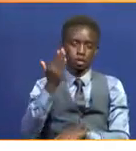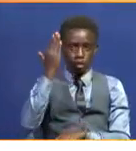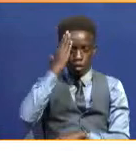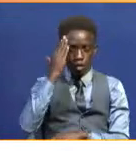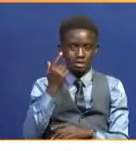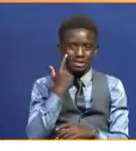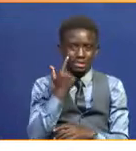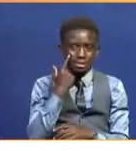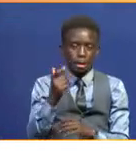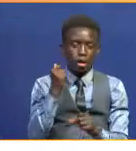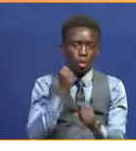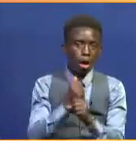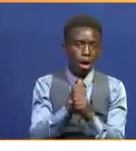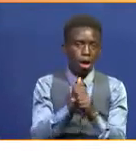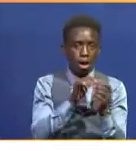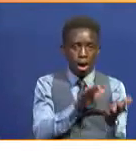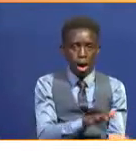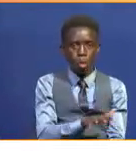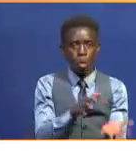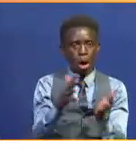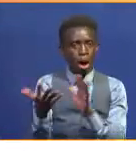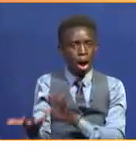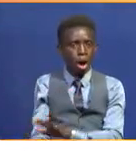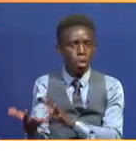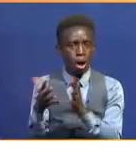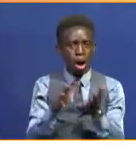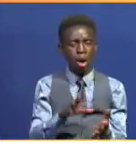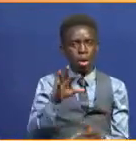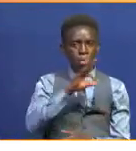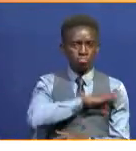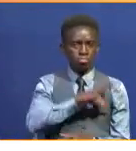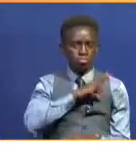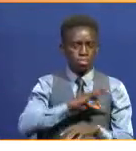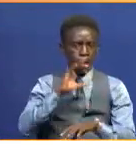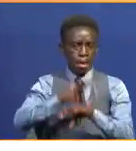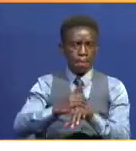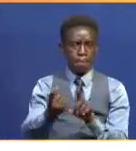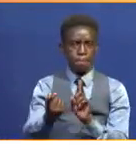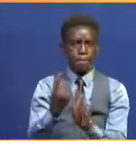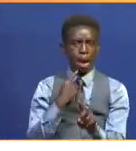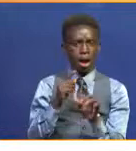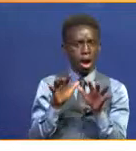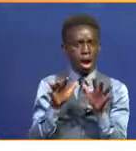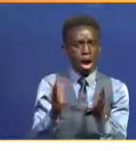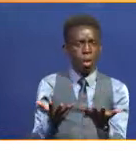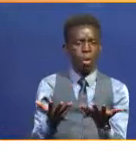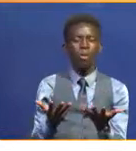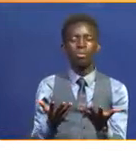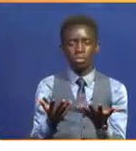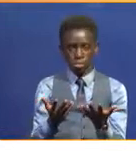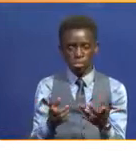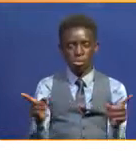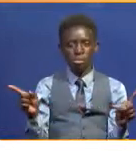works and how the return is generated, which is the same thing with money market